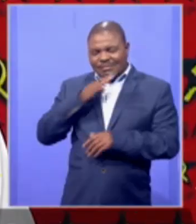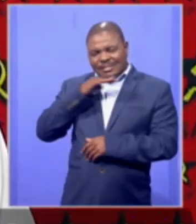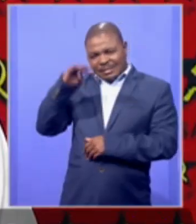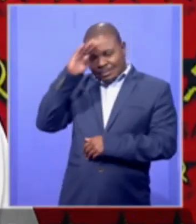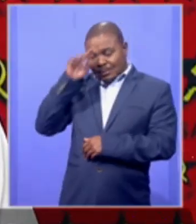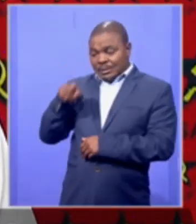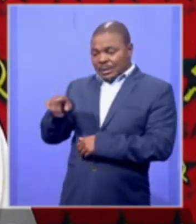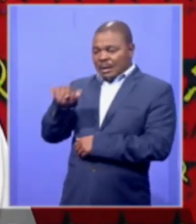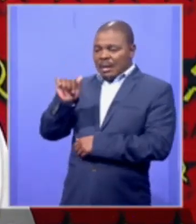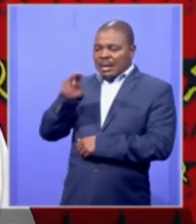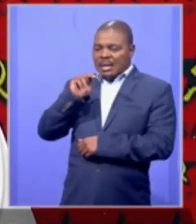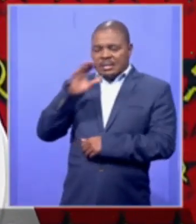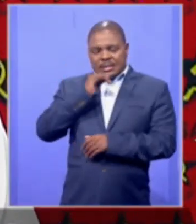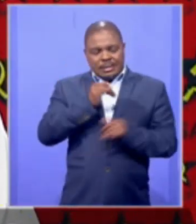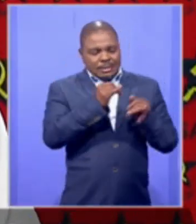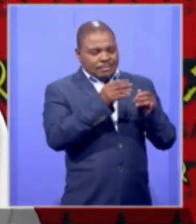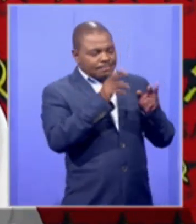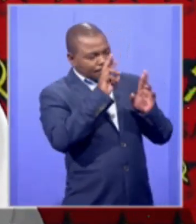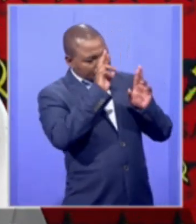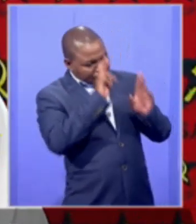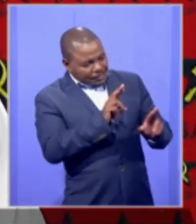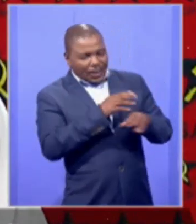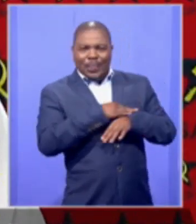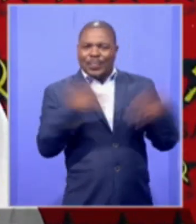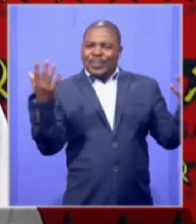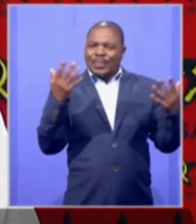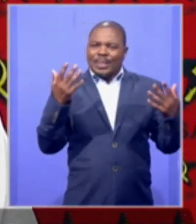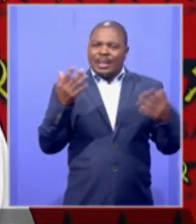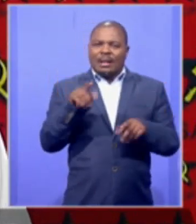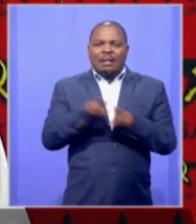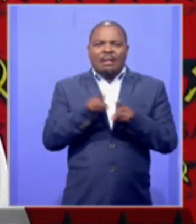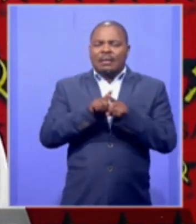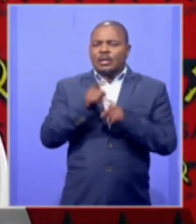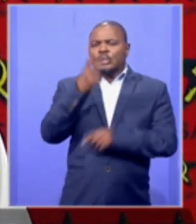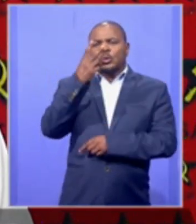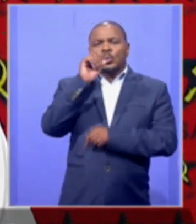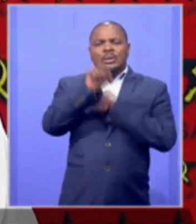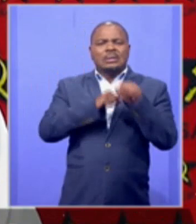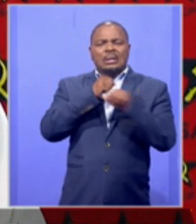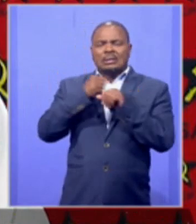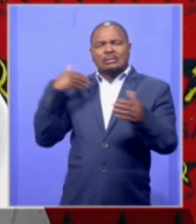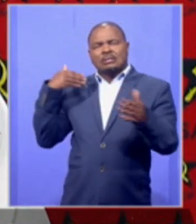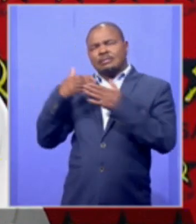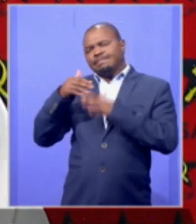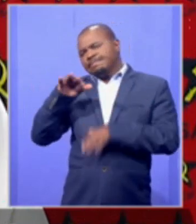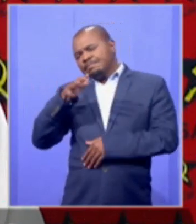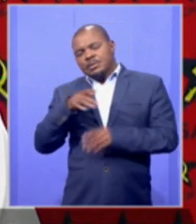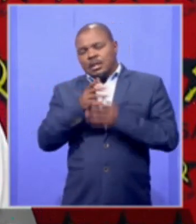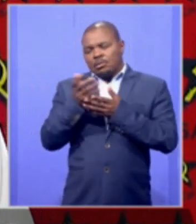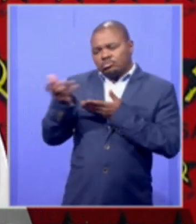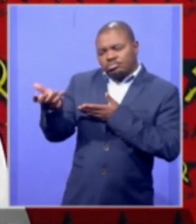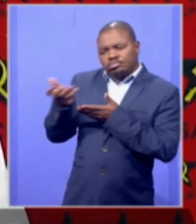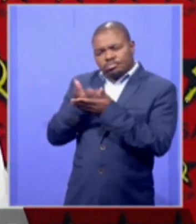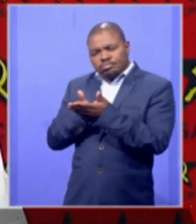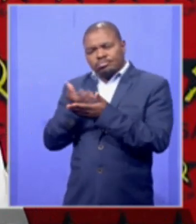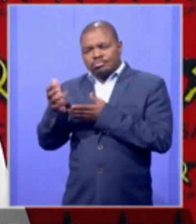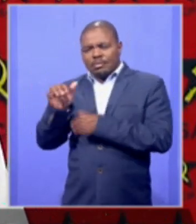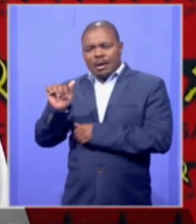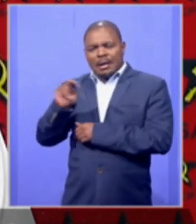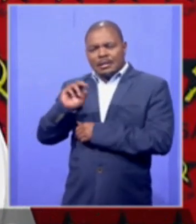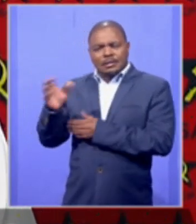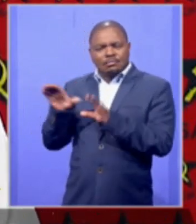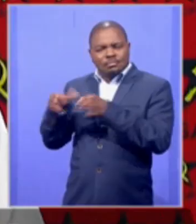ya tota ba bua gore in the past 20 years or close to 20 years tota khale ba bua lona mokgatlo wa ANC